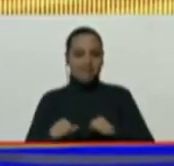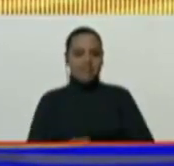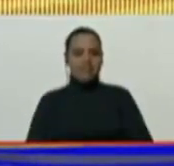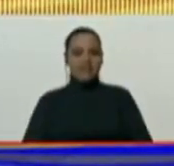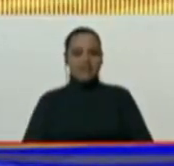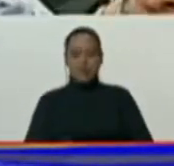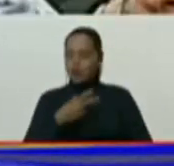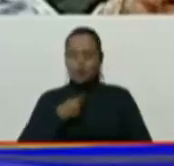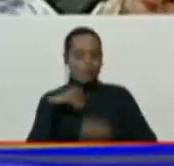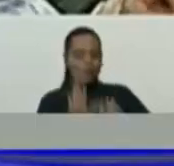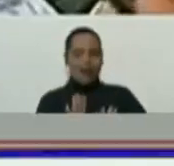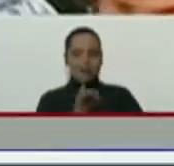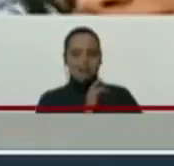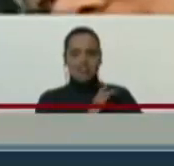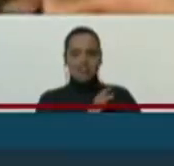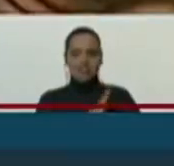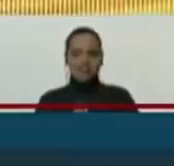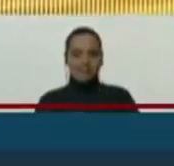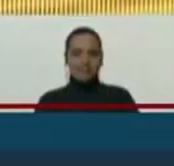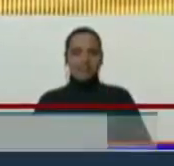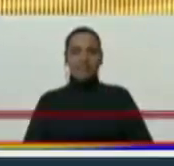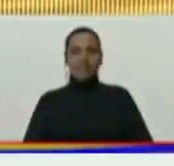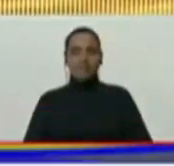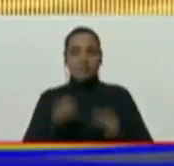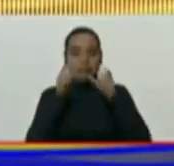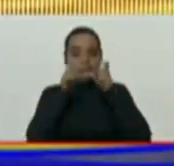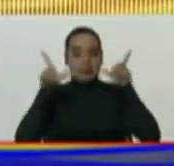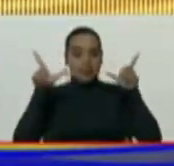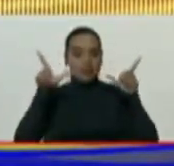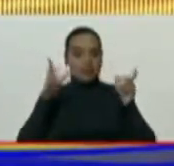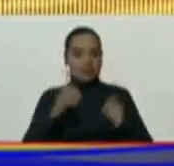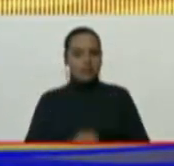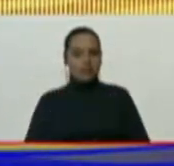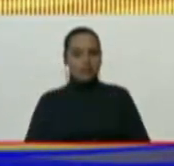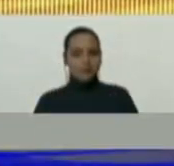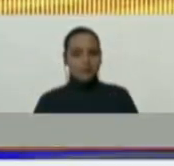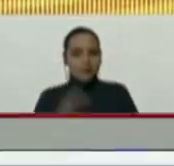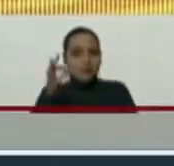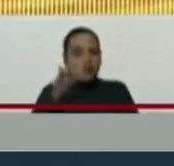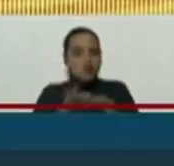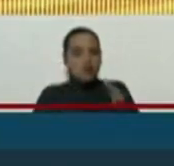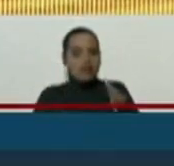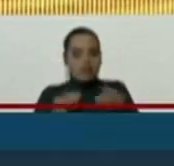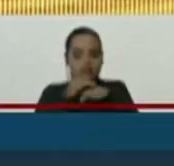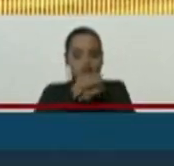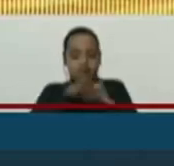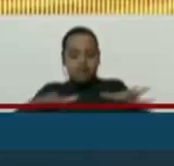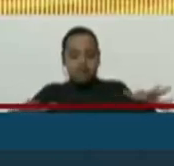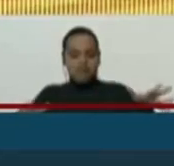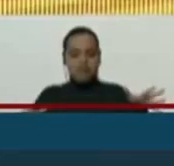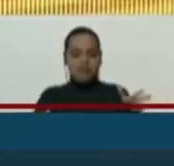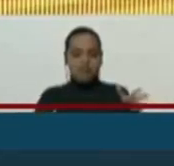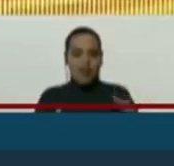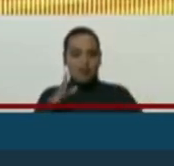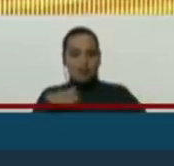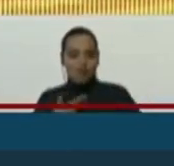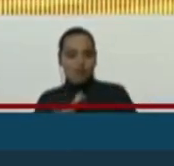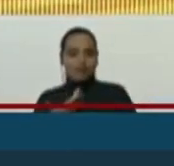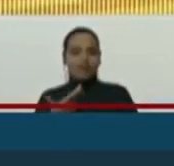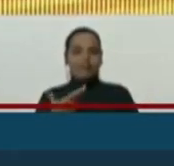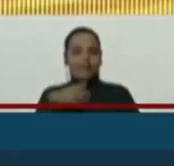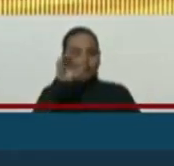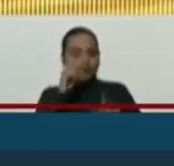nation, Chile, rebellious Chile, Chile does not stop. It's very impressive. And thankfully, we have social networks where we